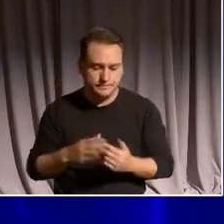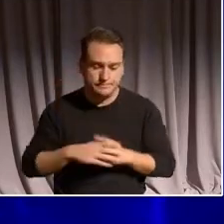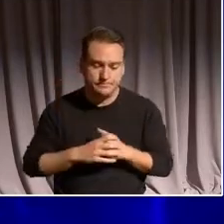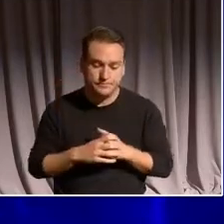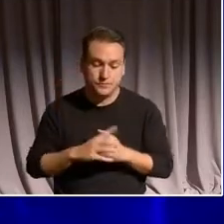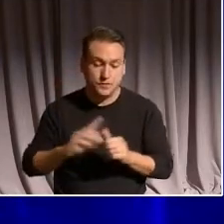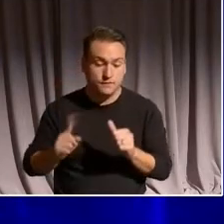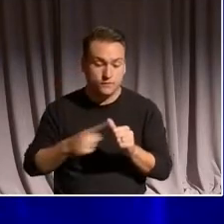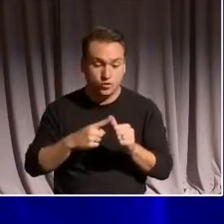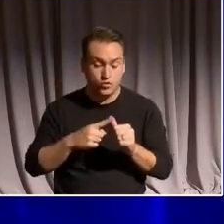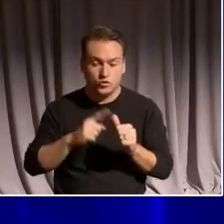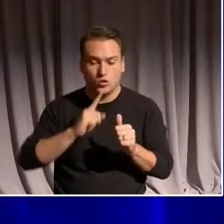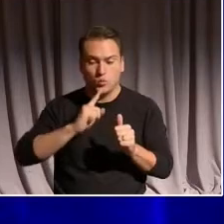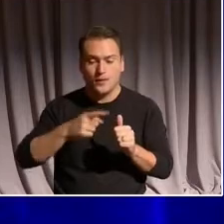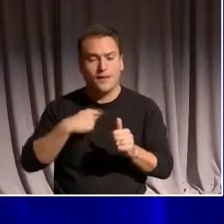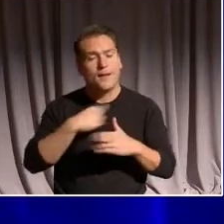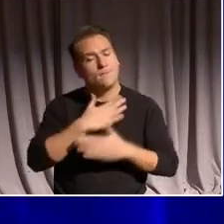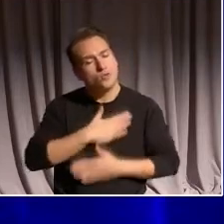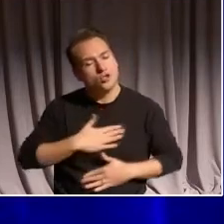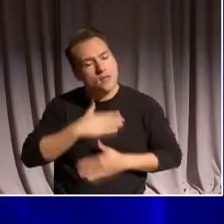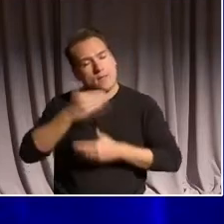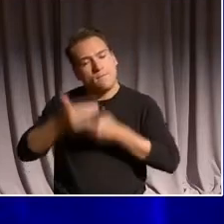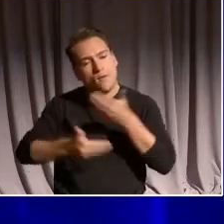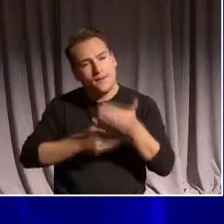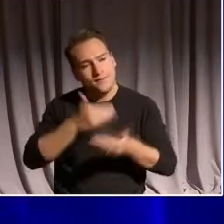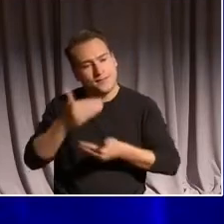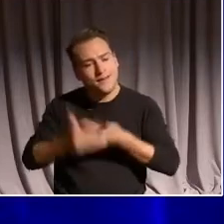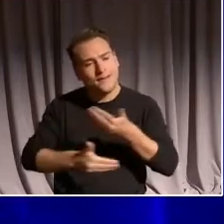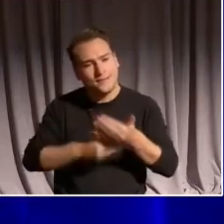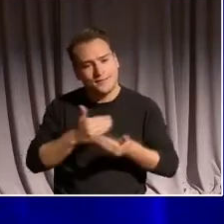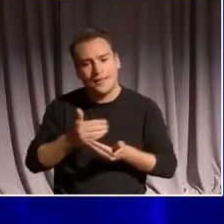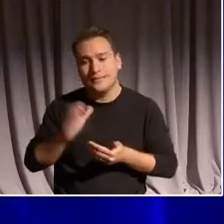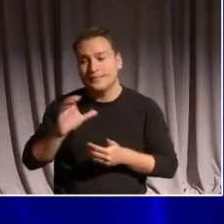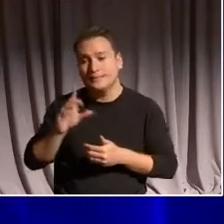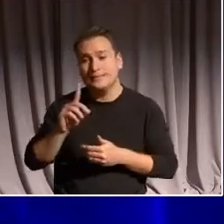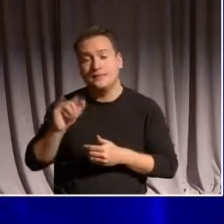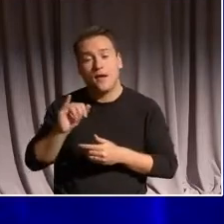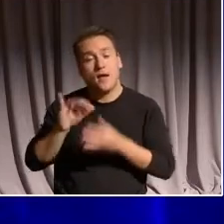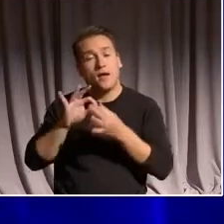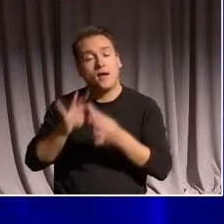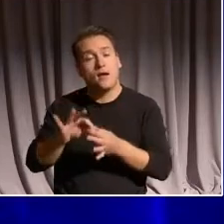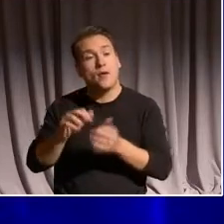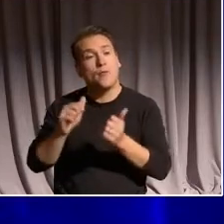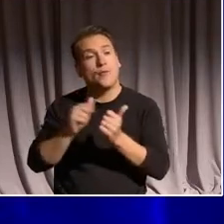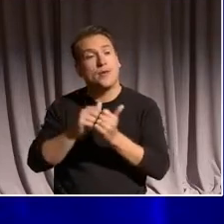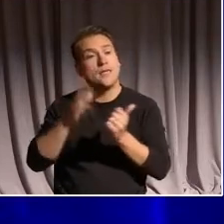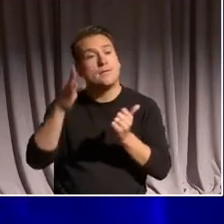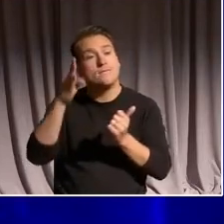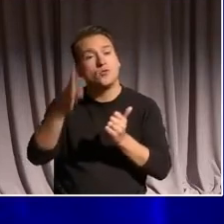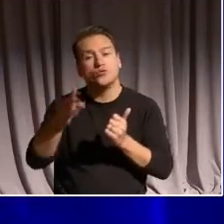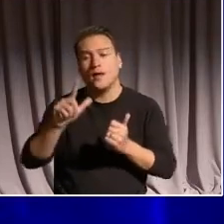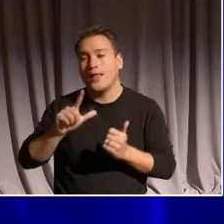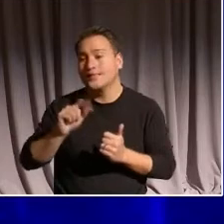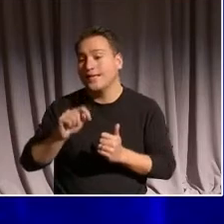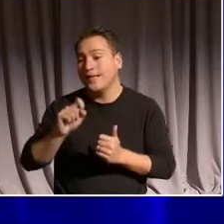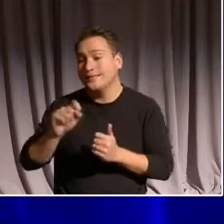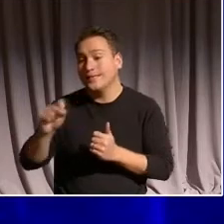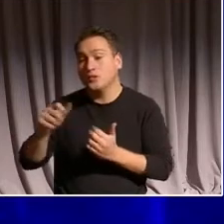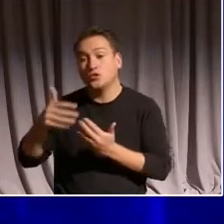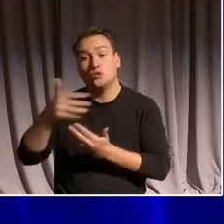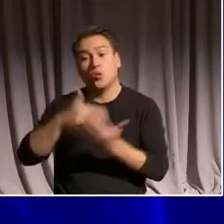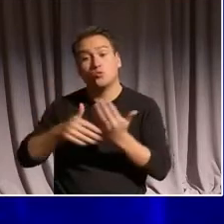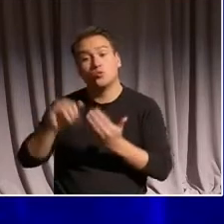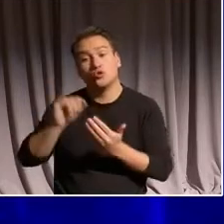all, really appreciate the process happening at CDI around a future LTSS social